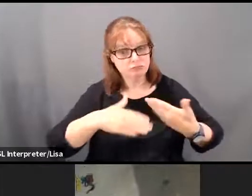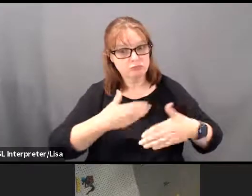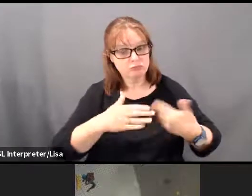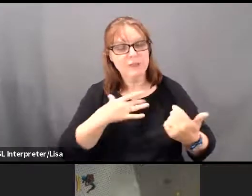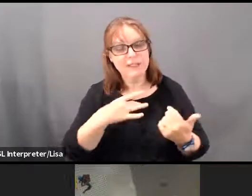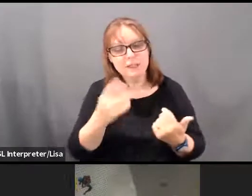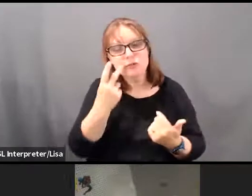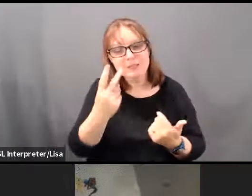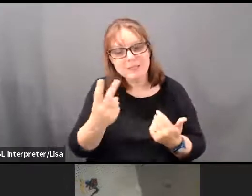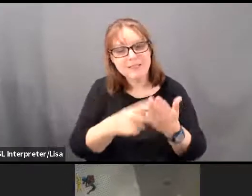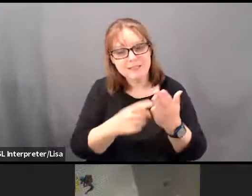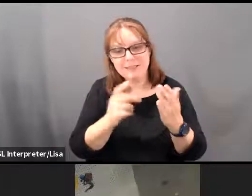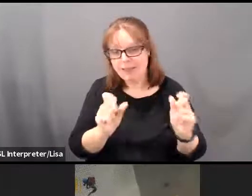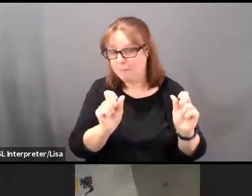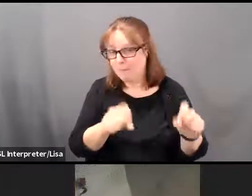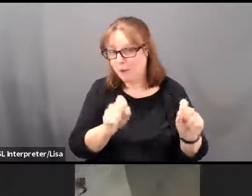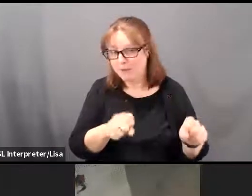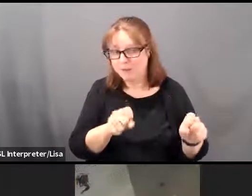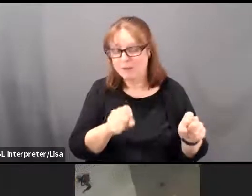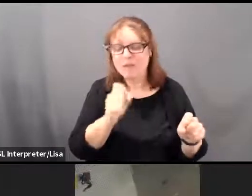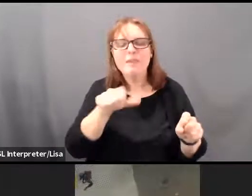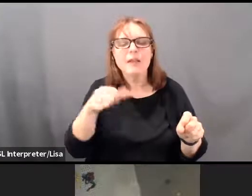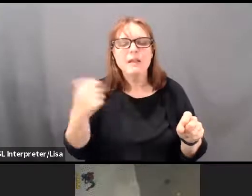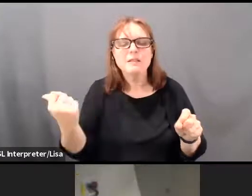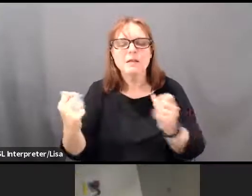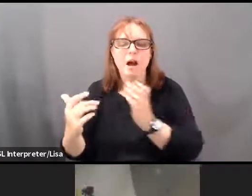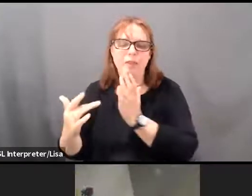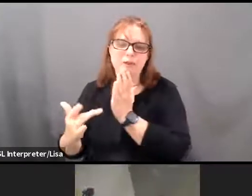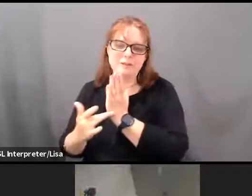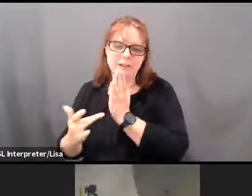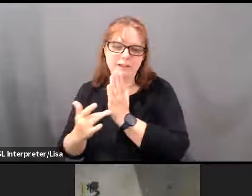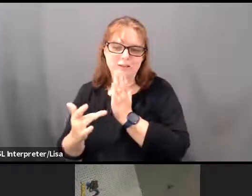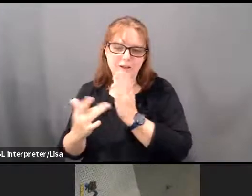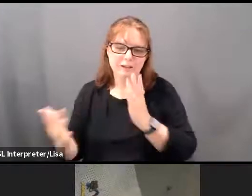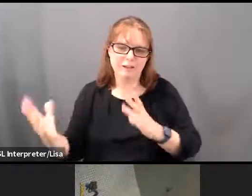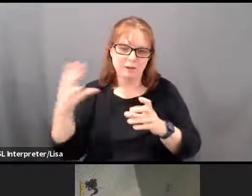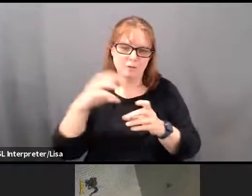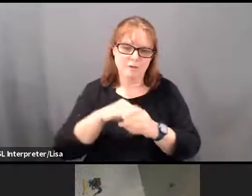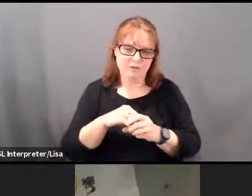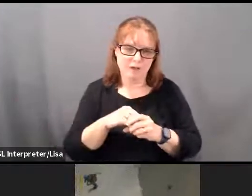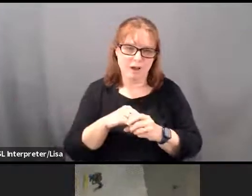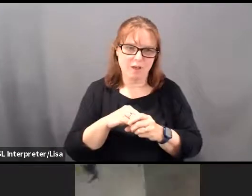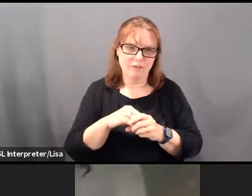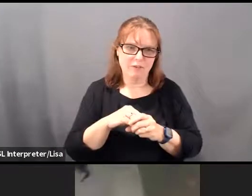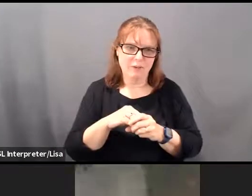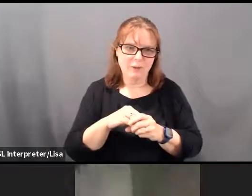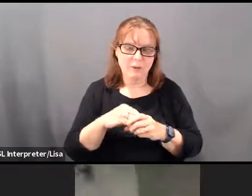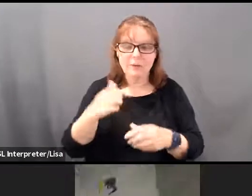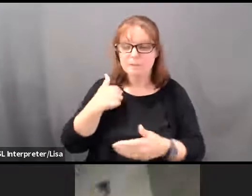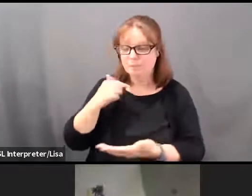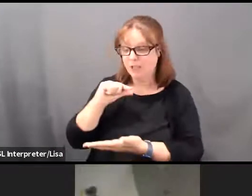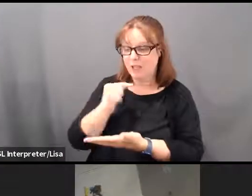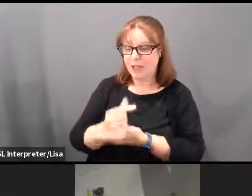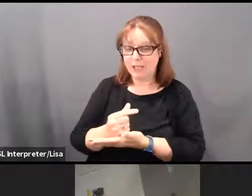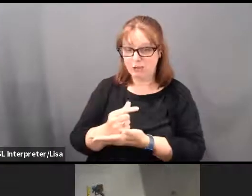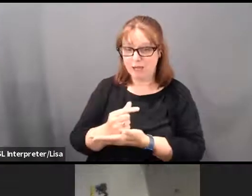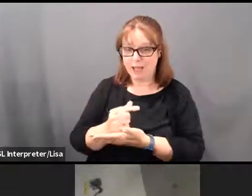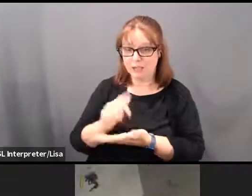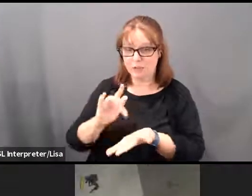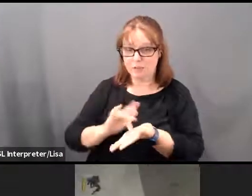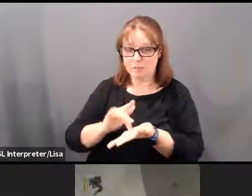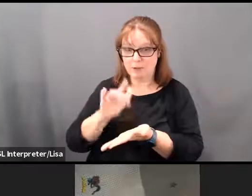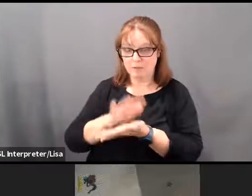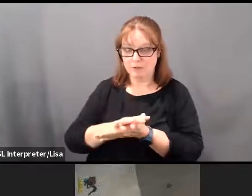because of so much other technology that occurred. There's a reason why we invest in basic science, right? Like I graduated medical school 31 years ago